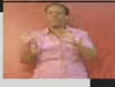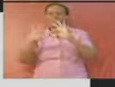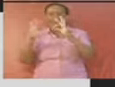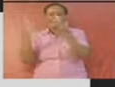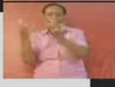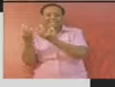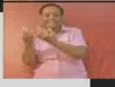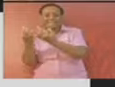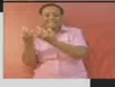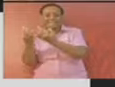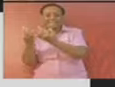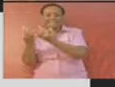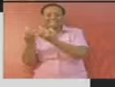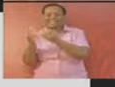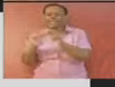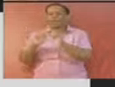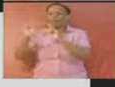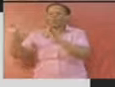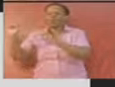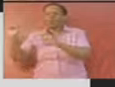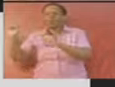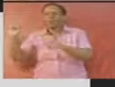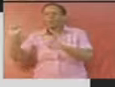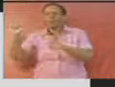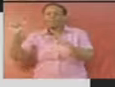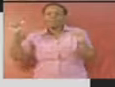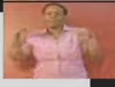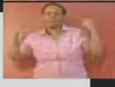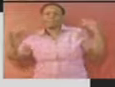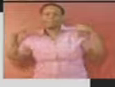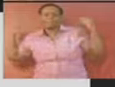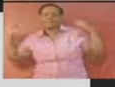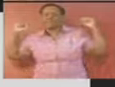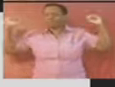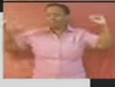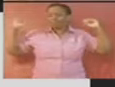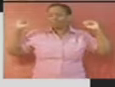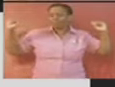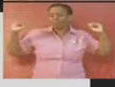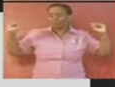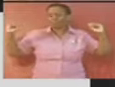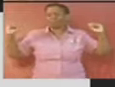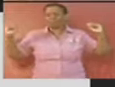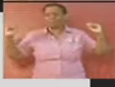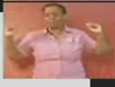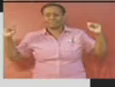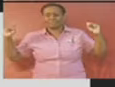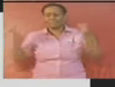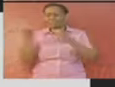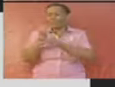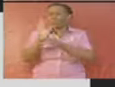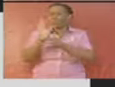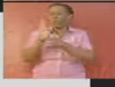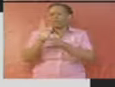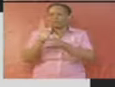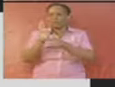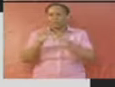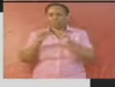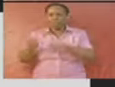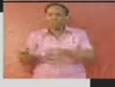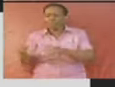You might go to a small line. Your co-workers might go to a small line. And if you